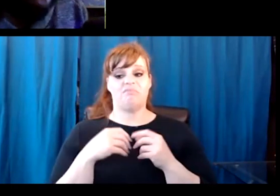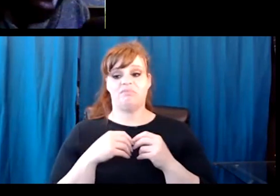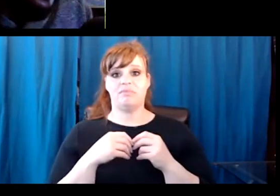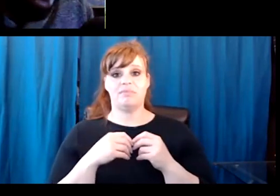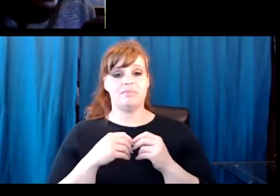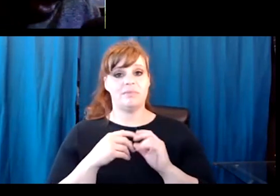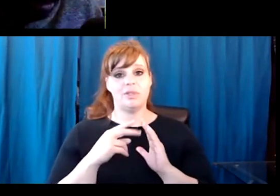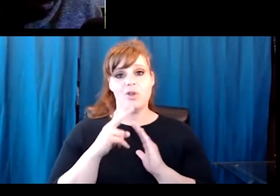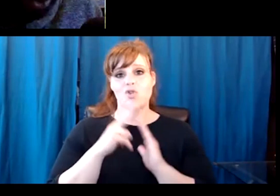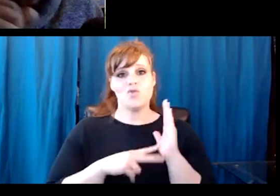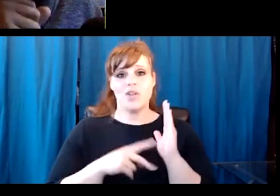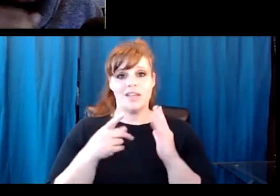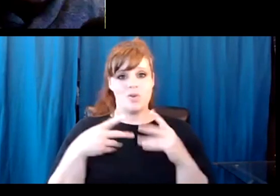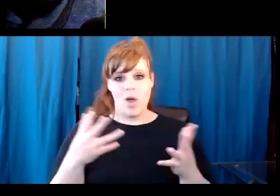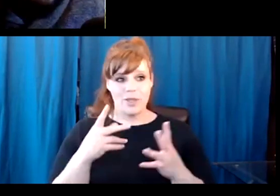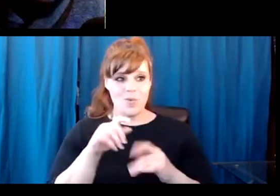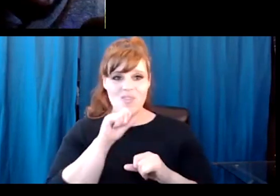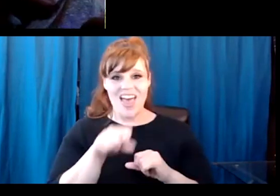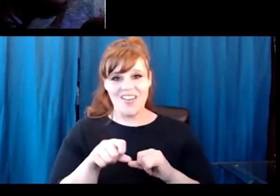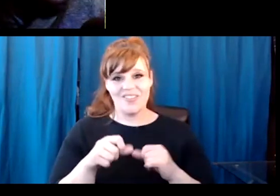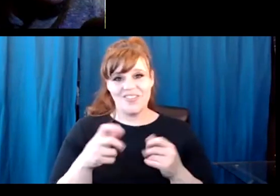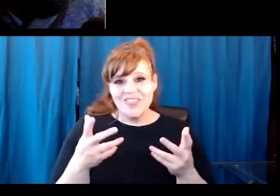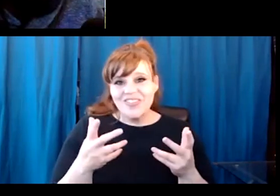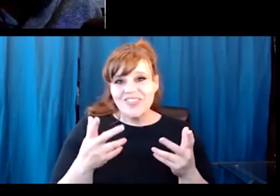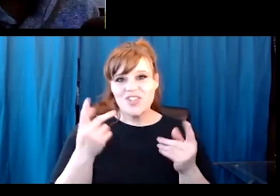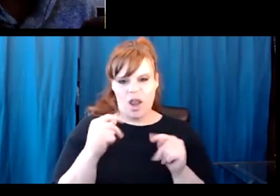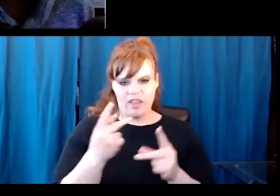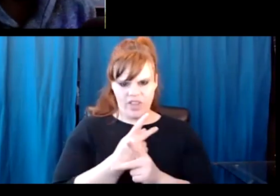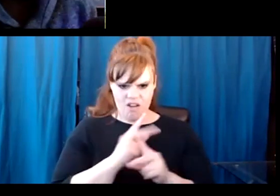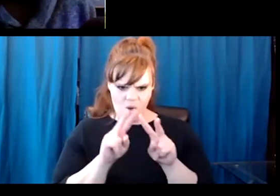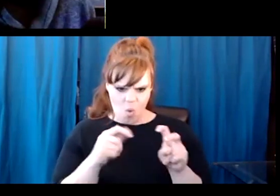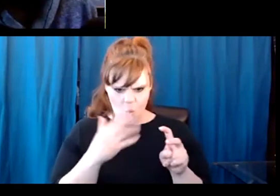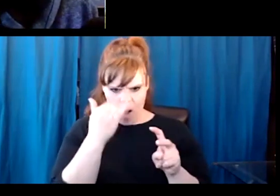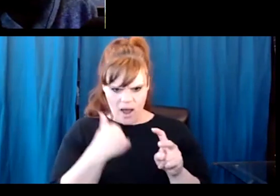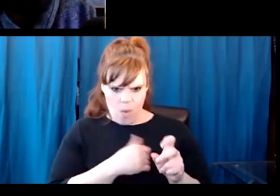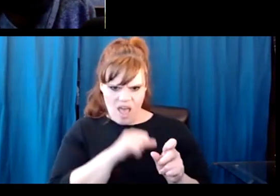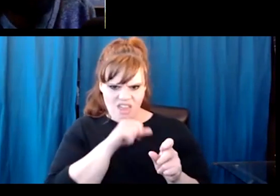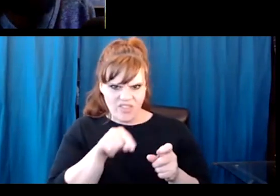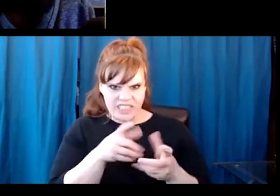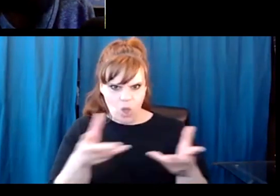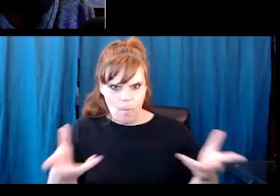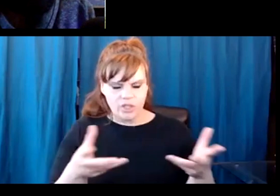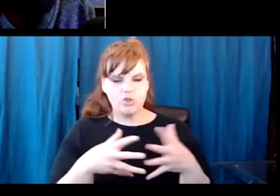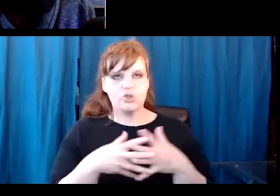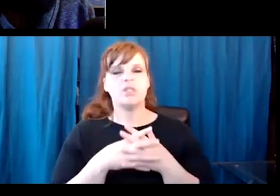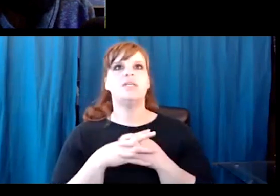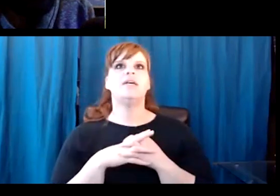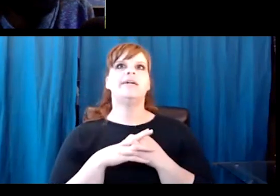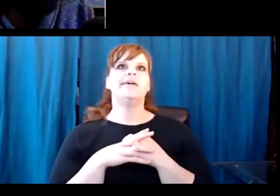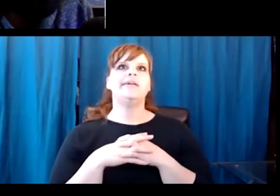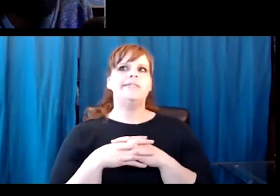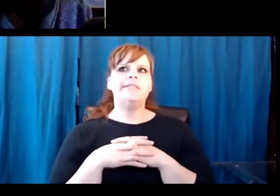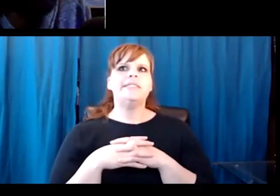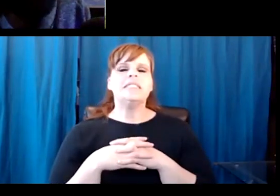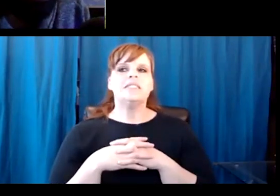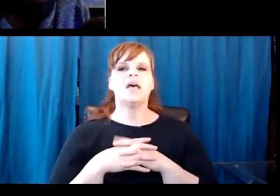read what you love and try to figure out why you love it, right? So I think there's, you know, I think